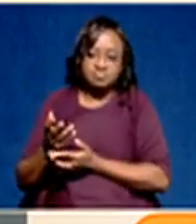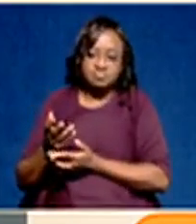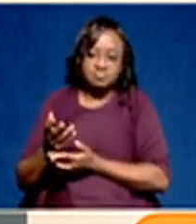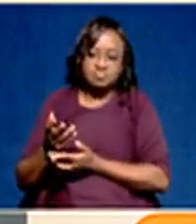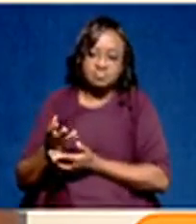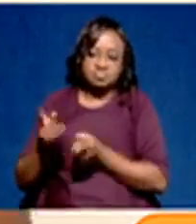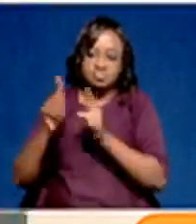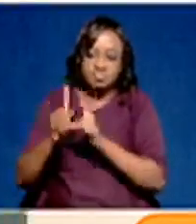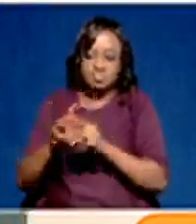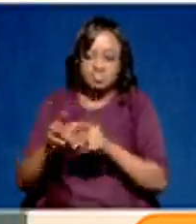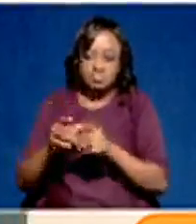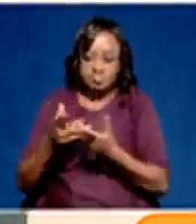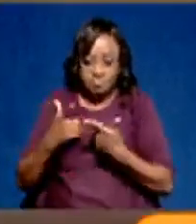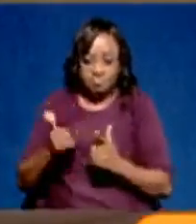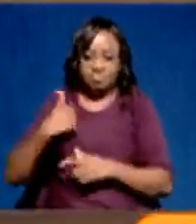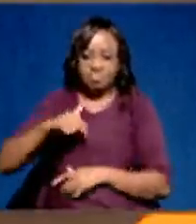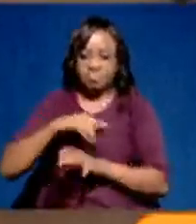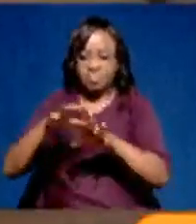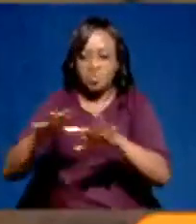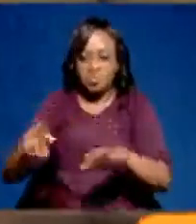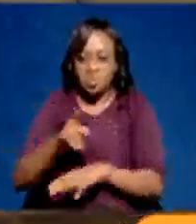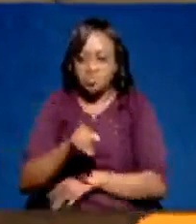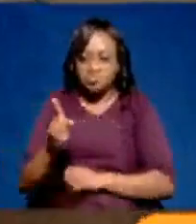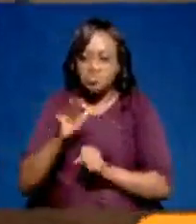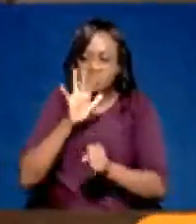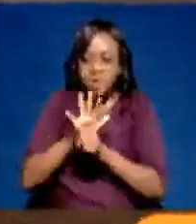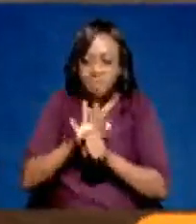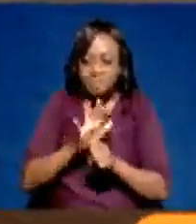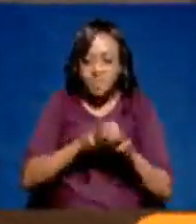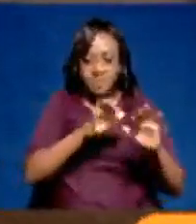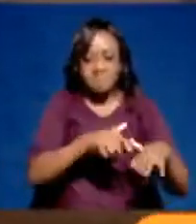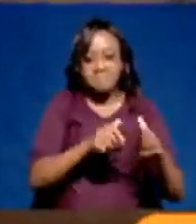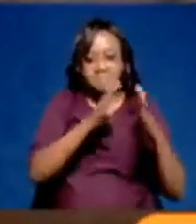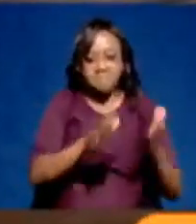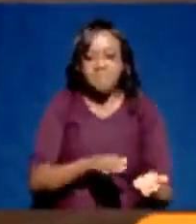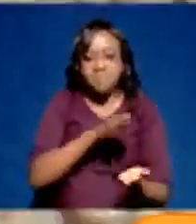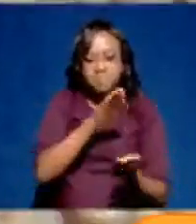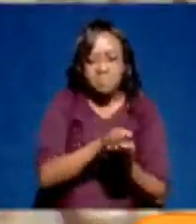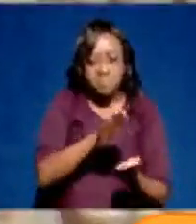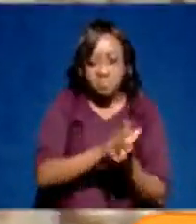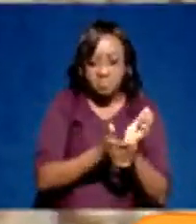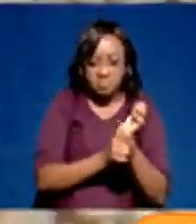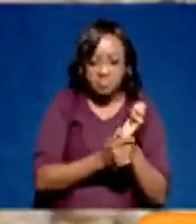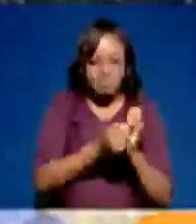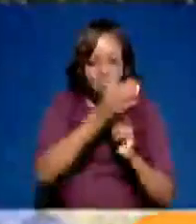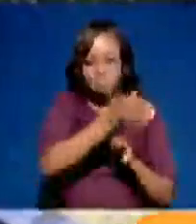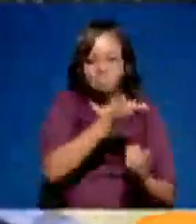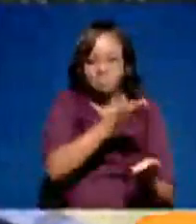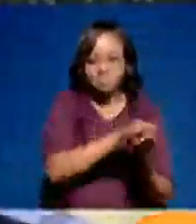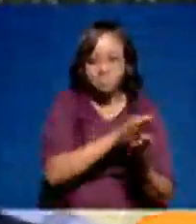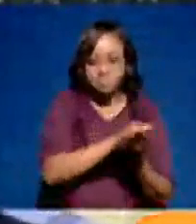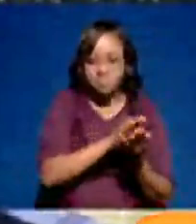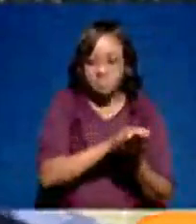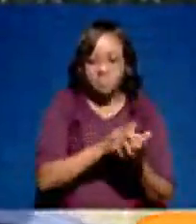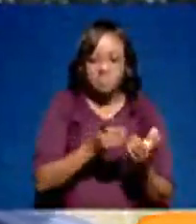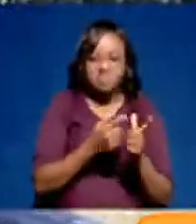giving us the power to market it. Wakulima wengi wanaweka mahindi kwa store,